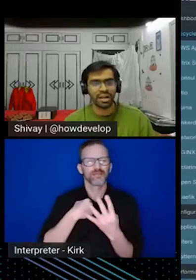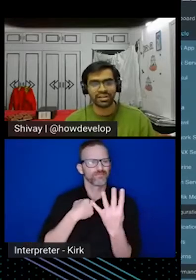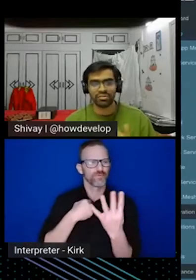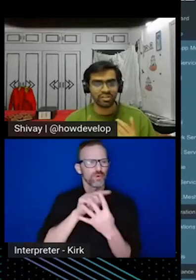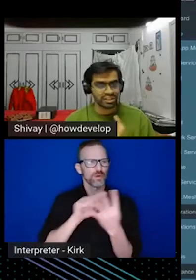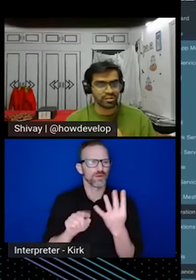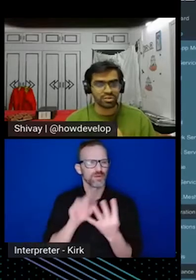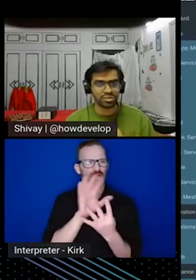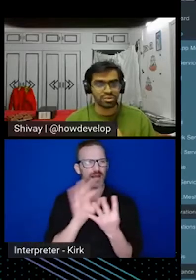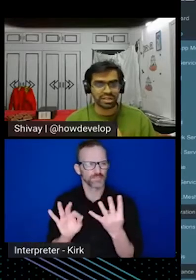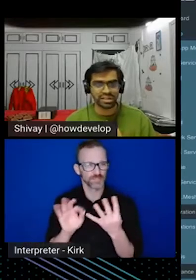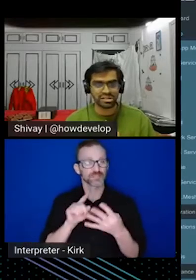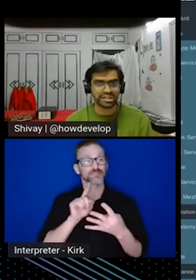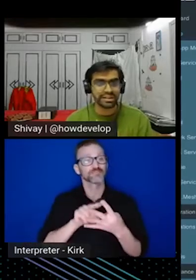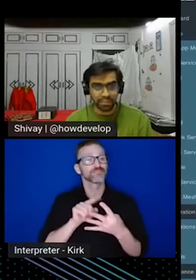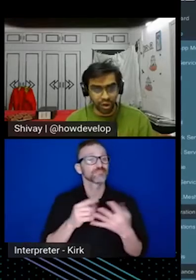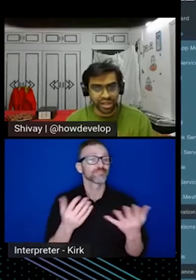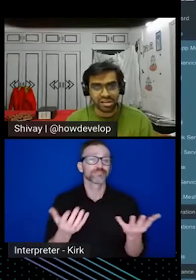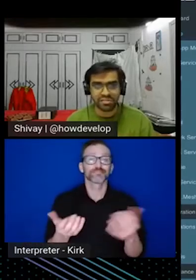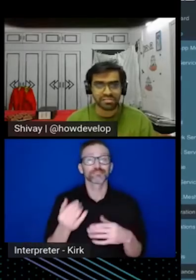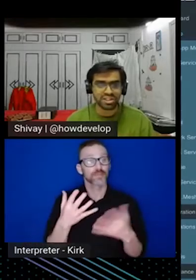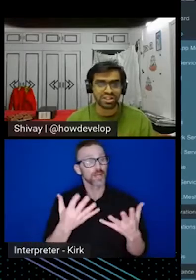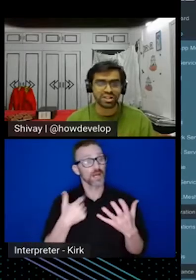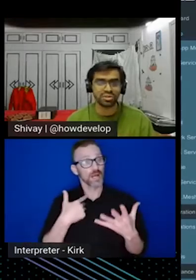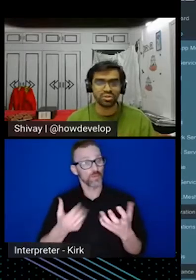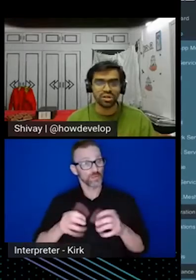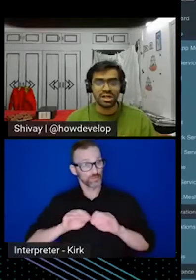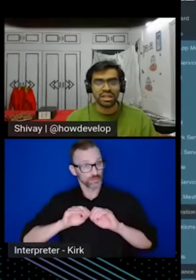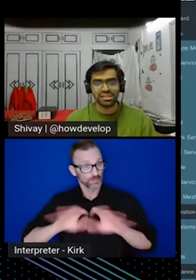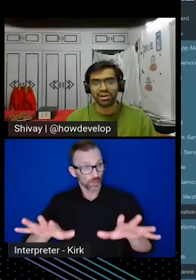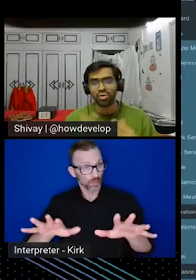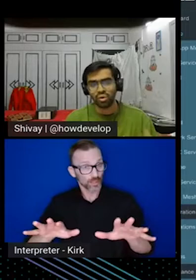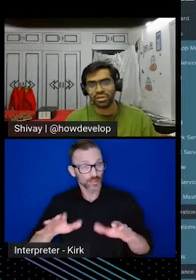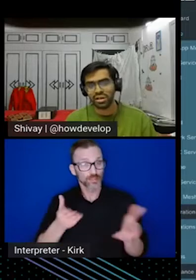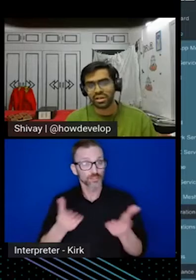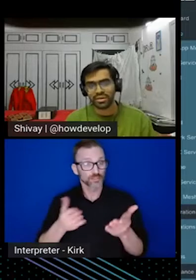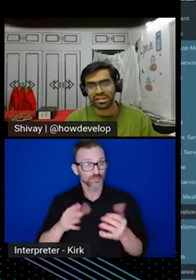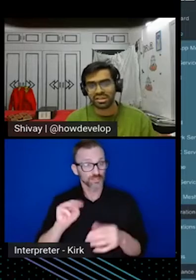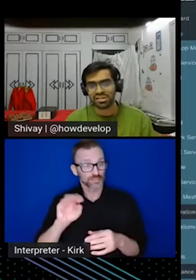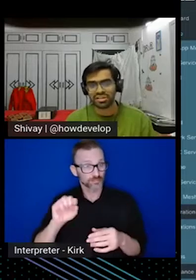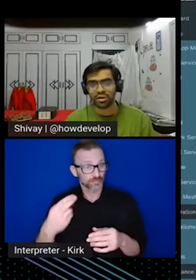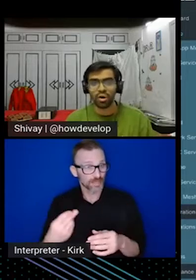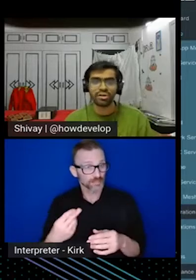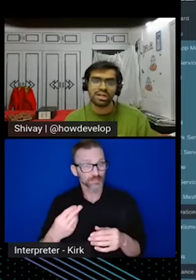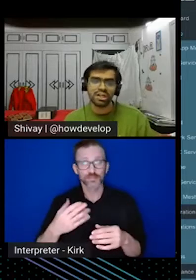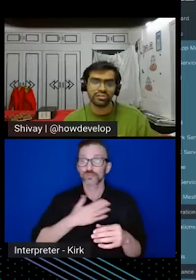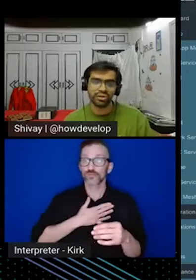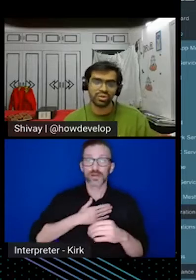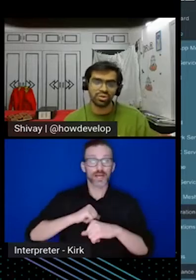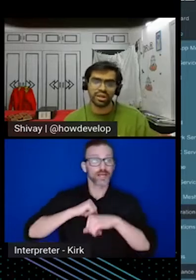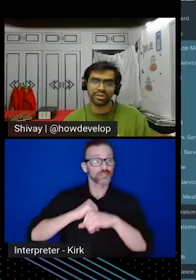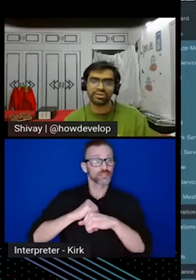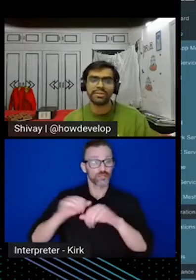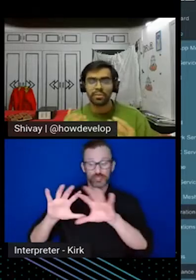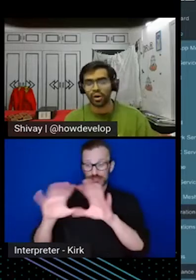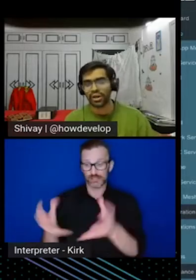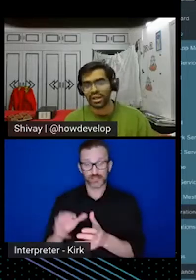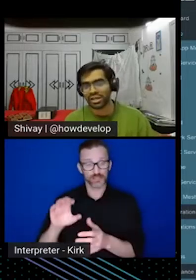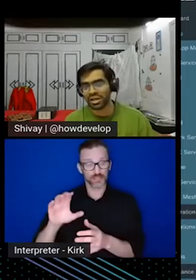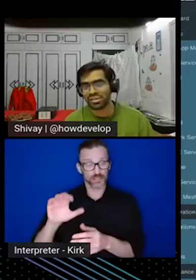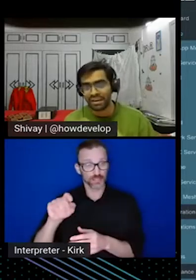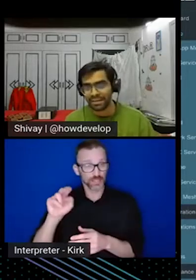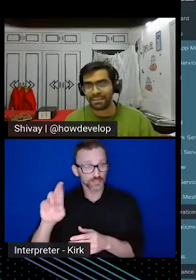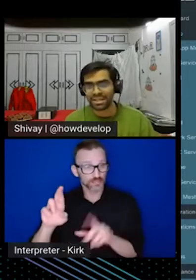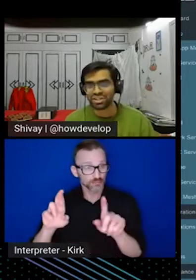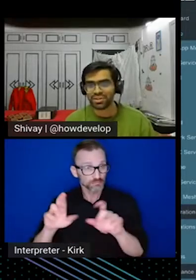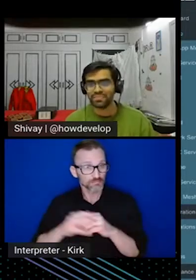for whether you want to let's say deploy a service mesh to let's say your own Kubernetes cluster, or you want to deploy